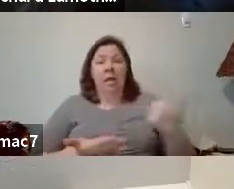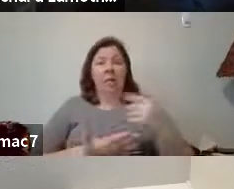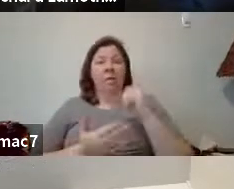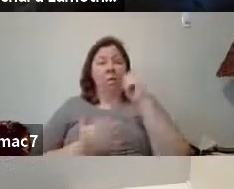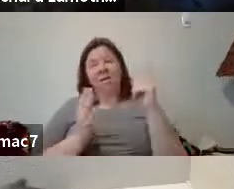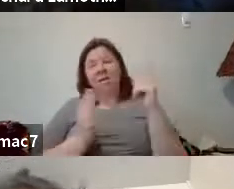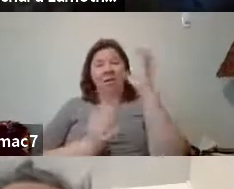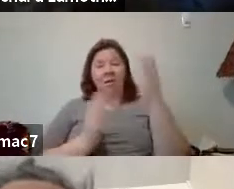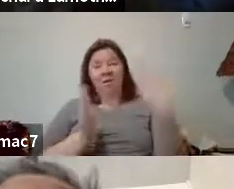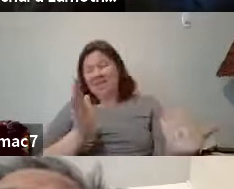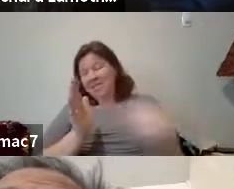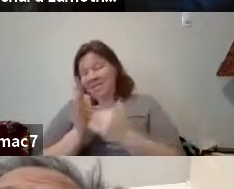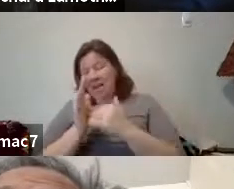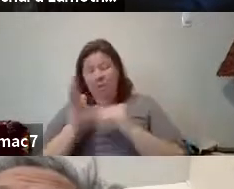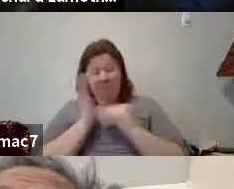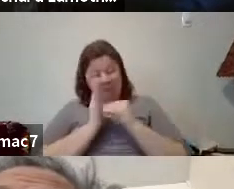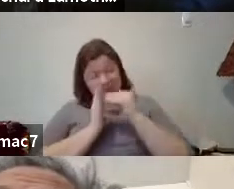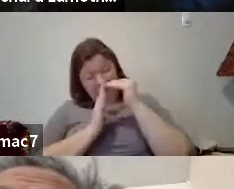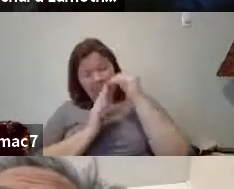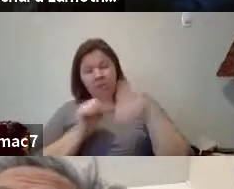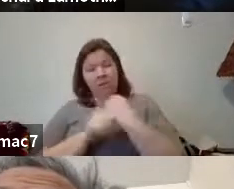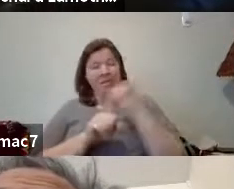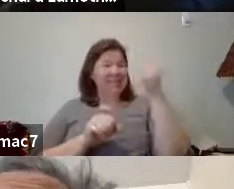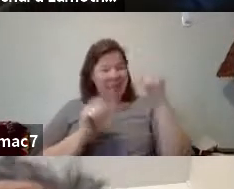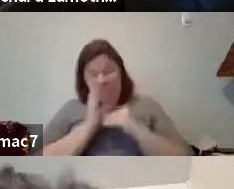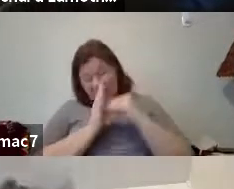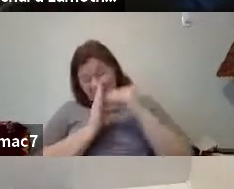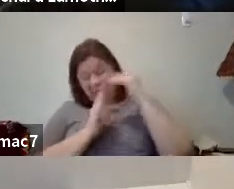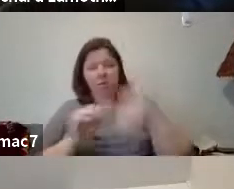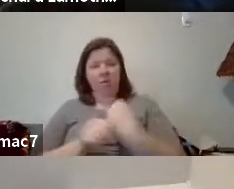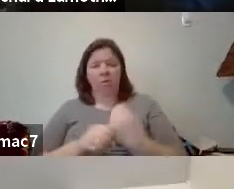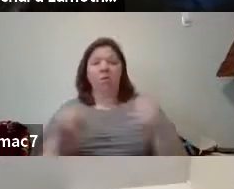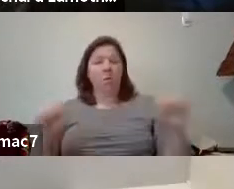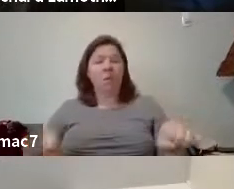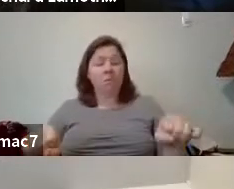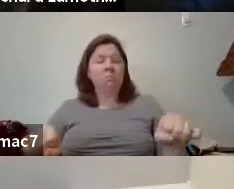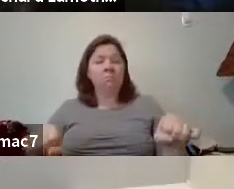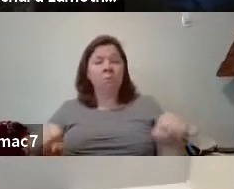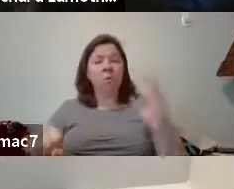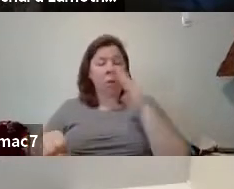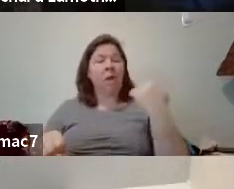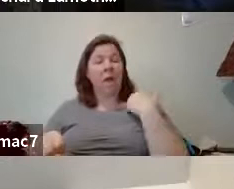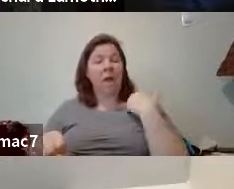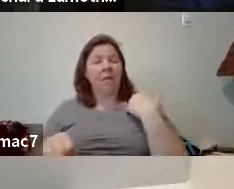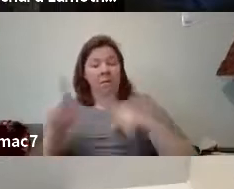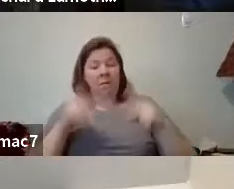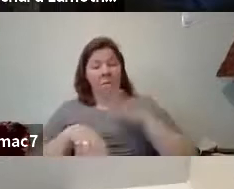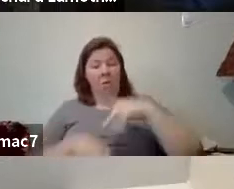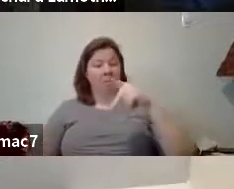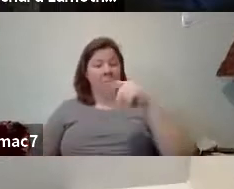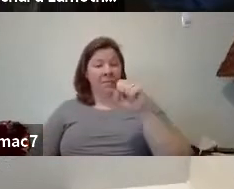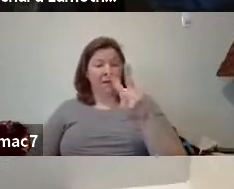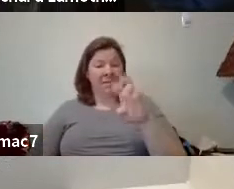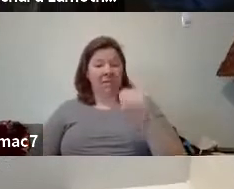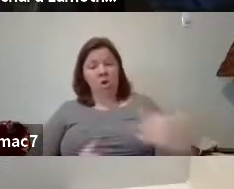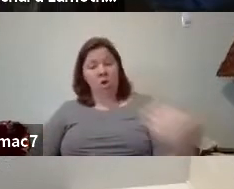of thousands a year, millions a year, tens of millions a year. There will be people in ONPASSIVE who can